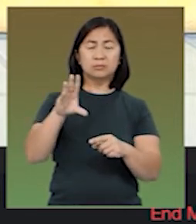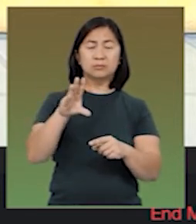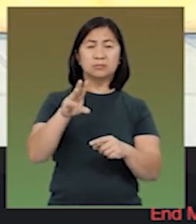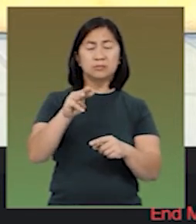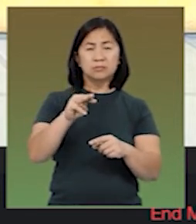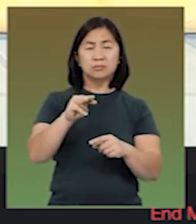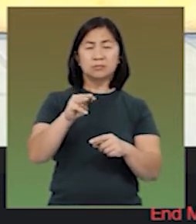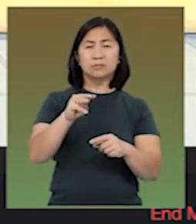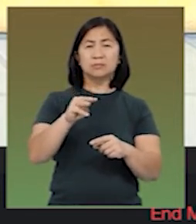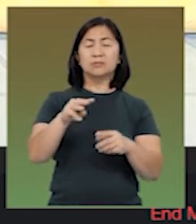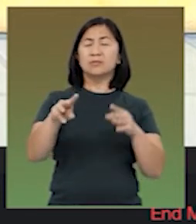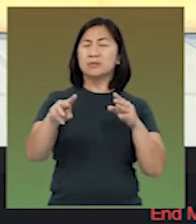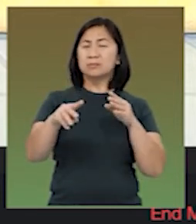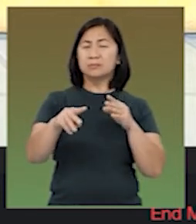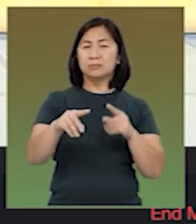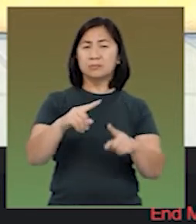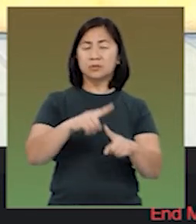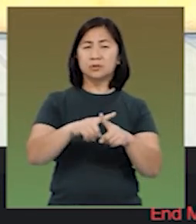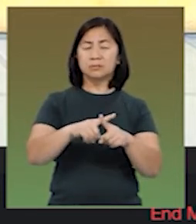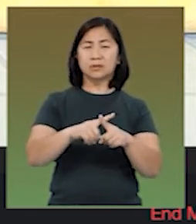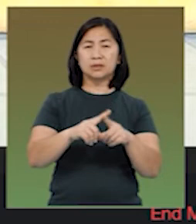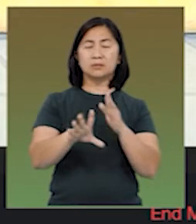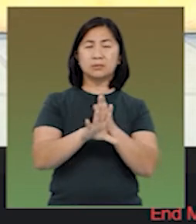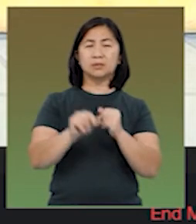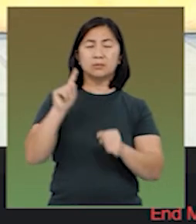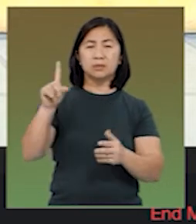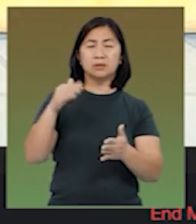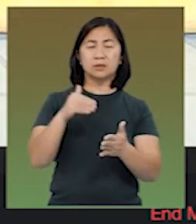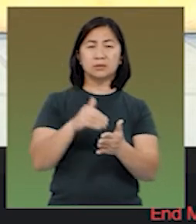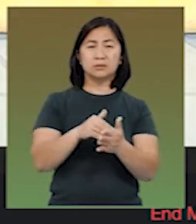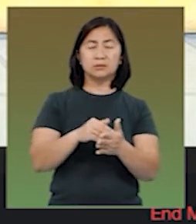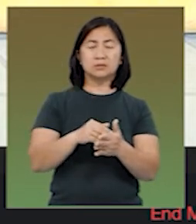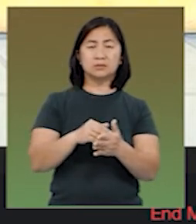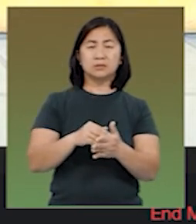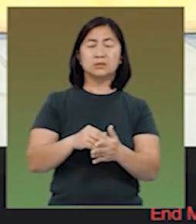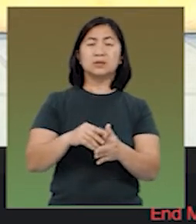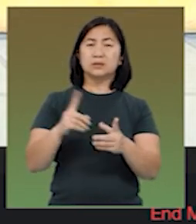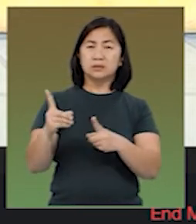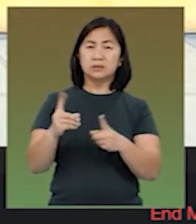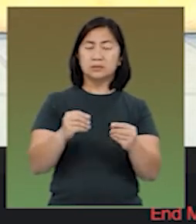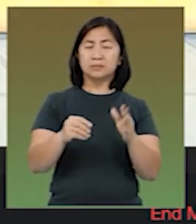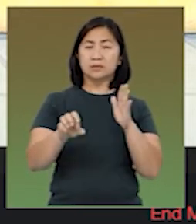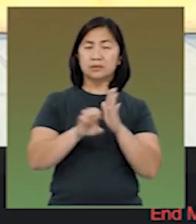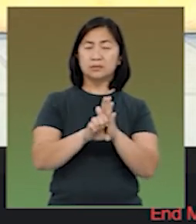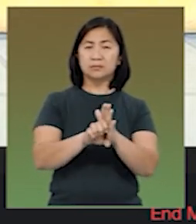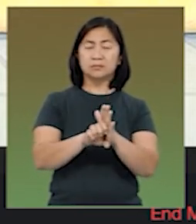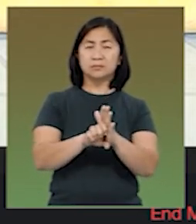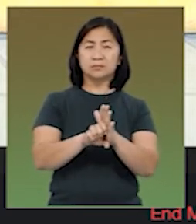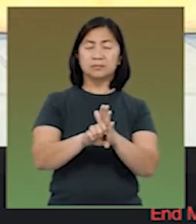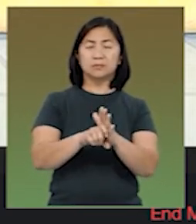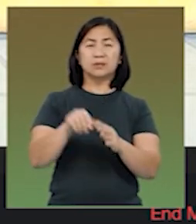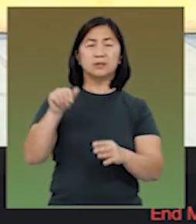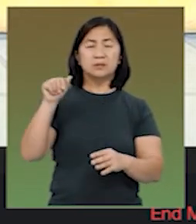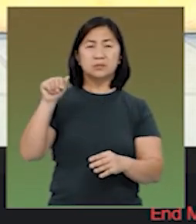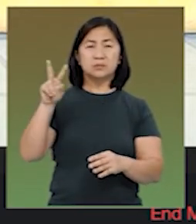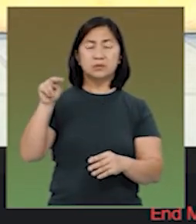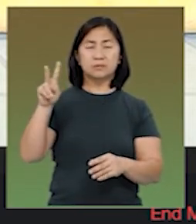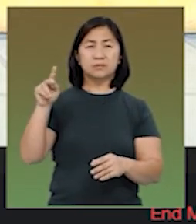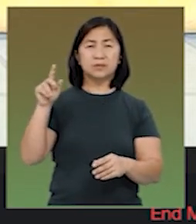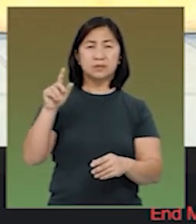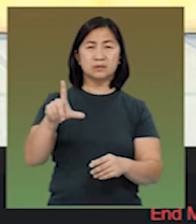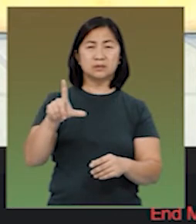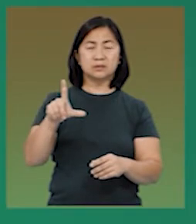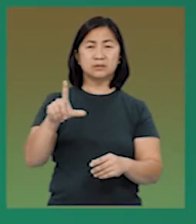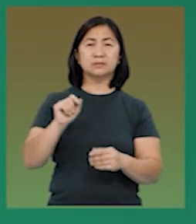milliliter, multiplying the number of liters by 1,000 ang gagawin. Halimbawa, ang